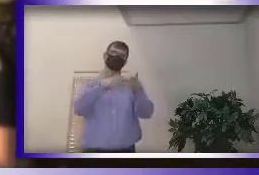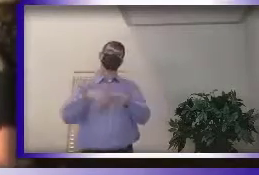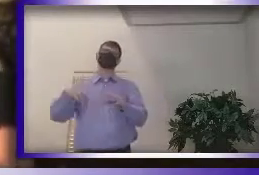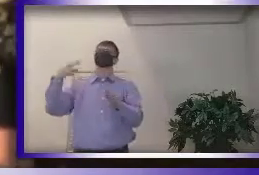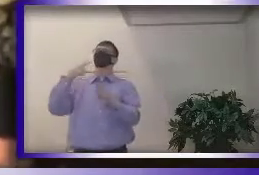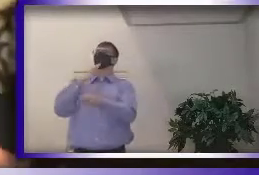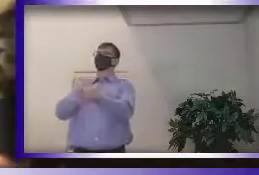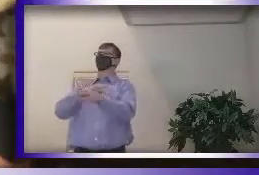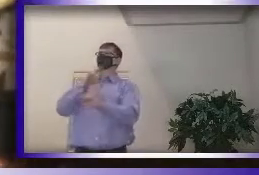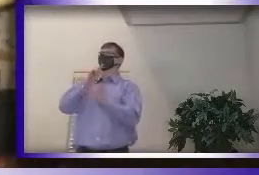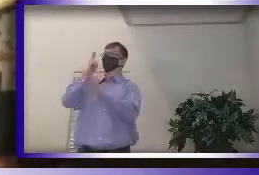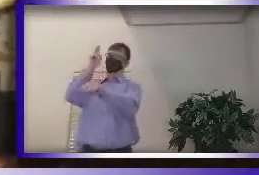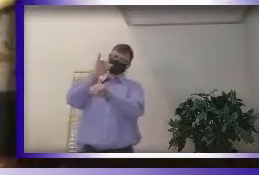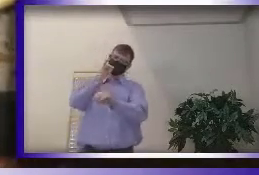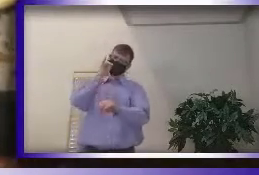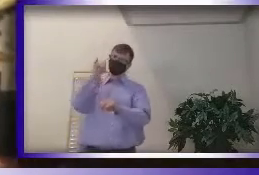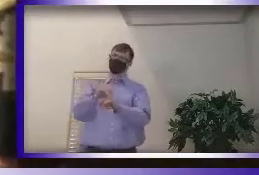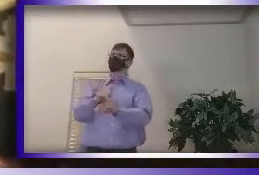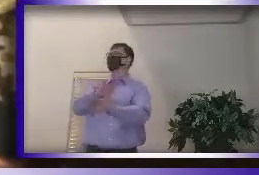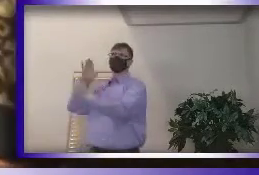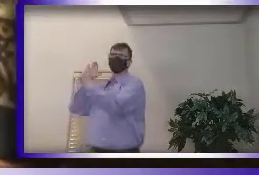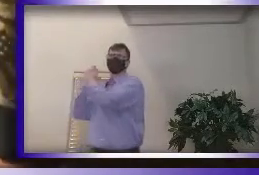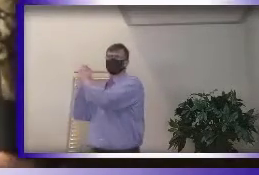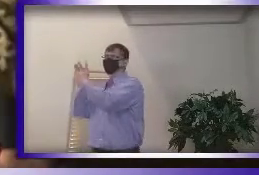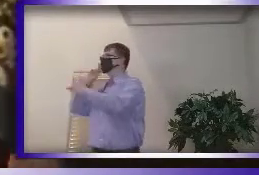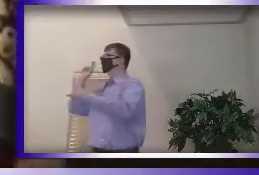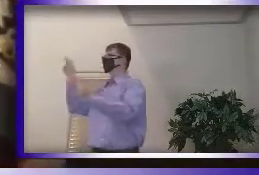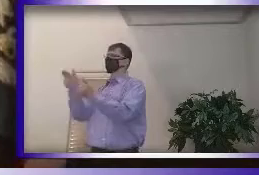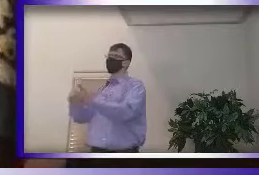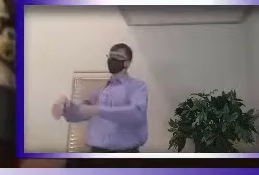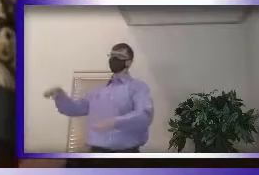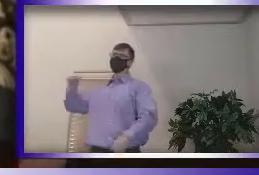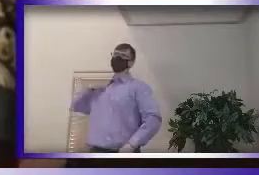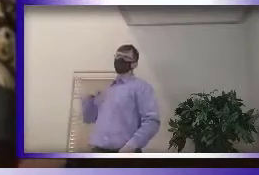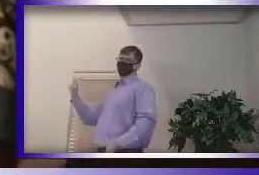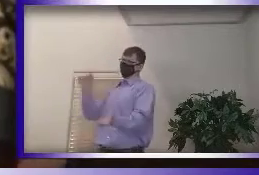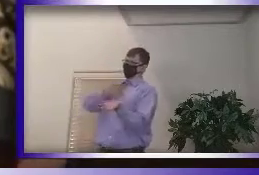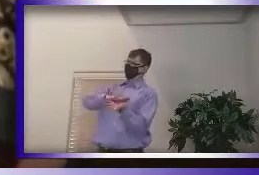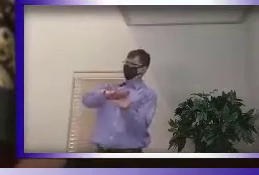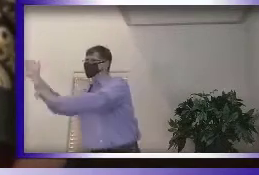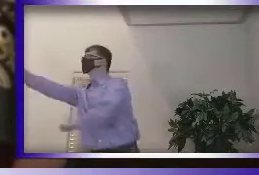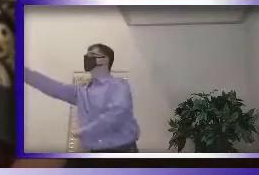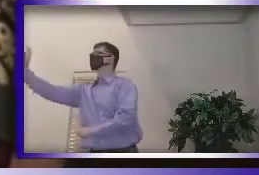the lives of the people who were actually the victims of crime.